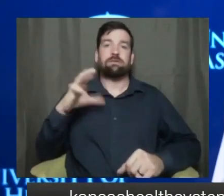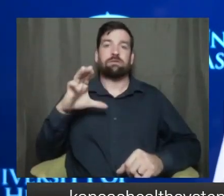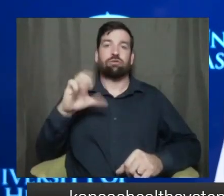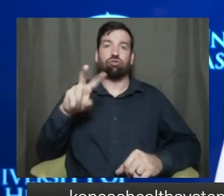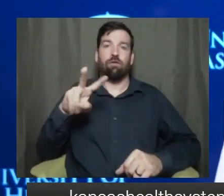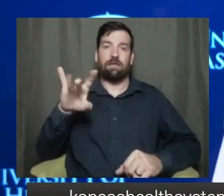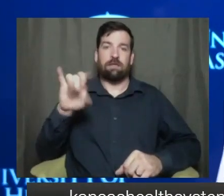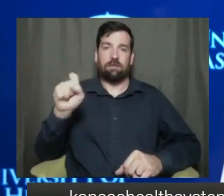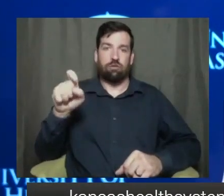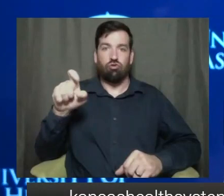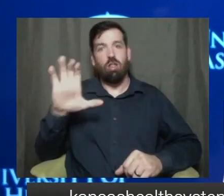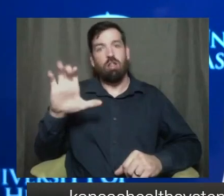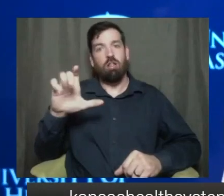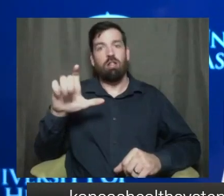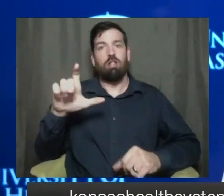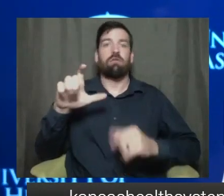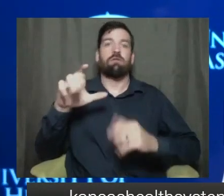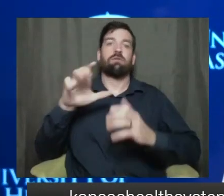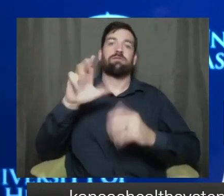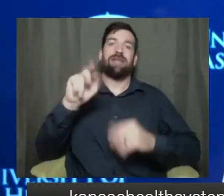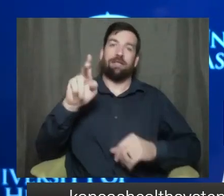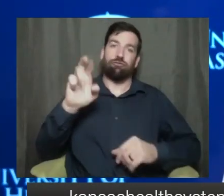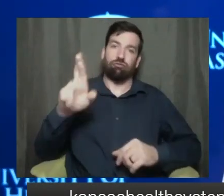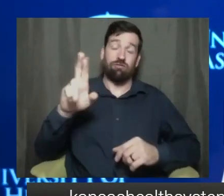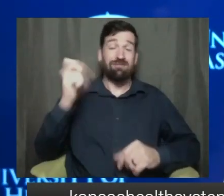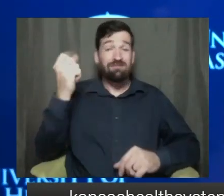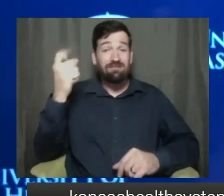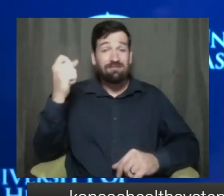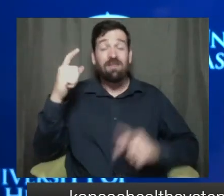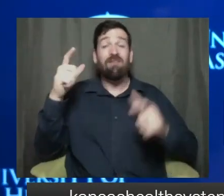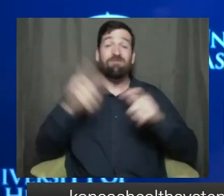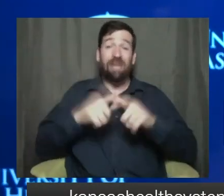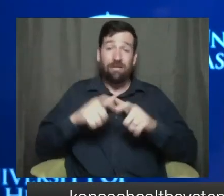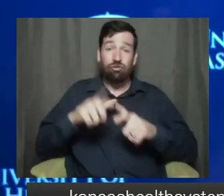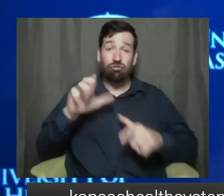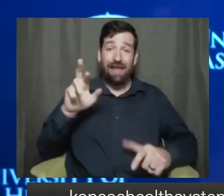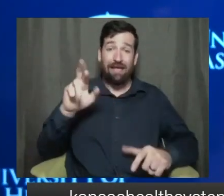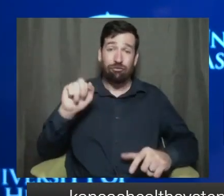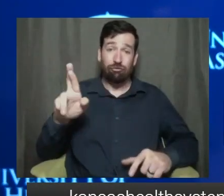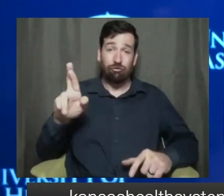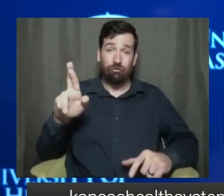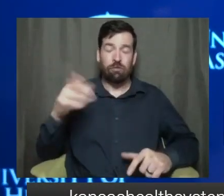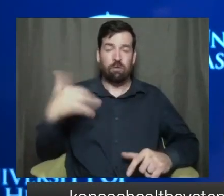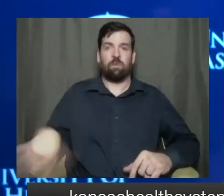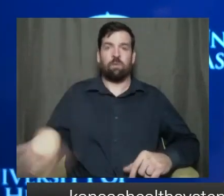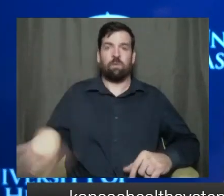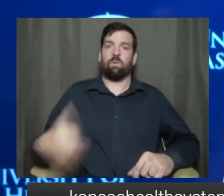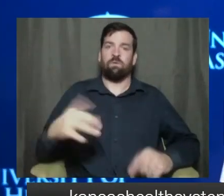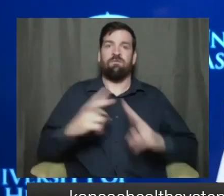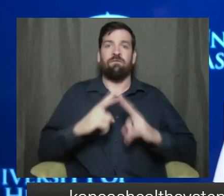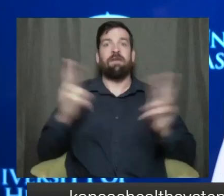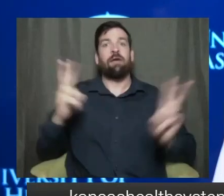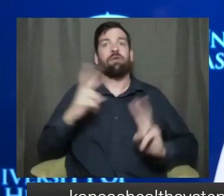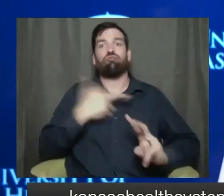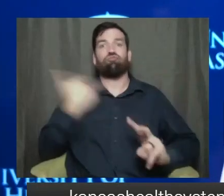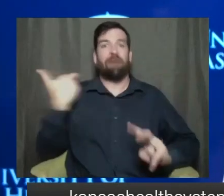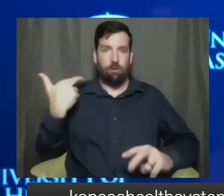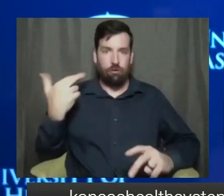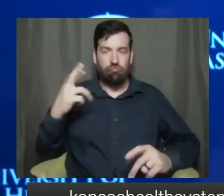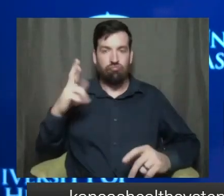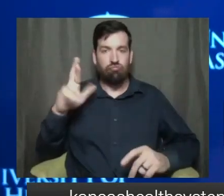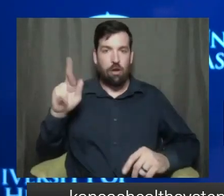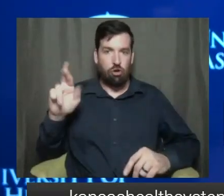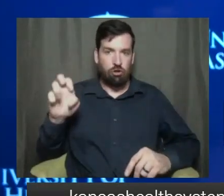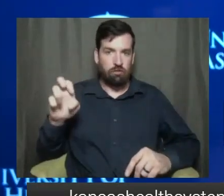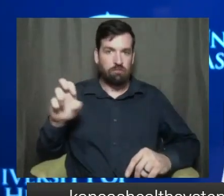So vaginal cancer is exceedingly rare, and so we don't really recommend pap smears to find